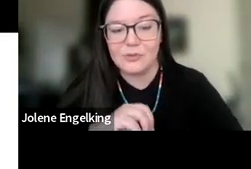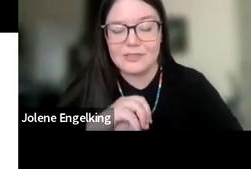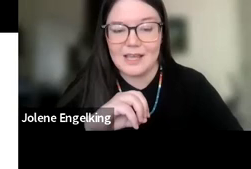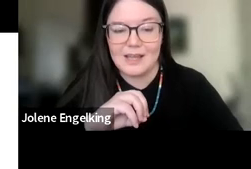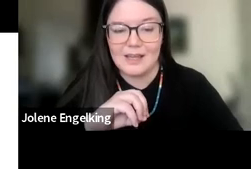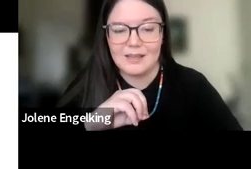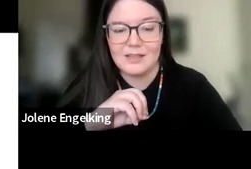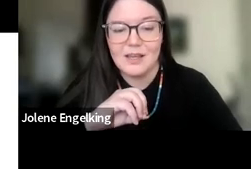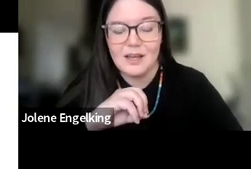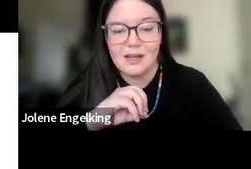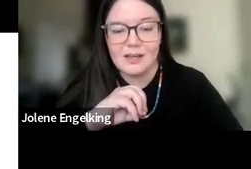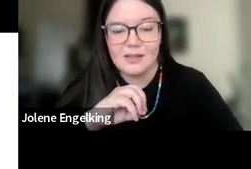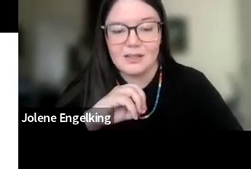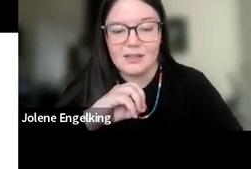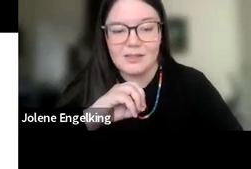boarding schools and